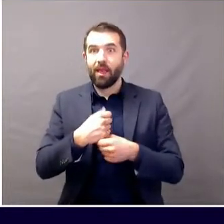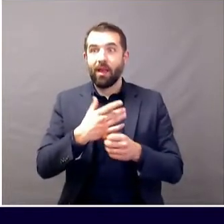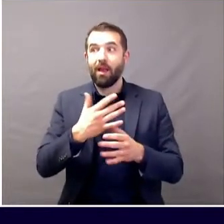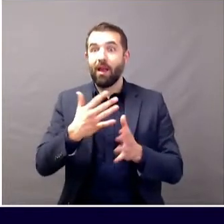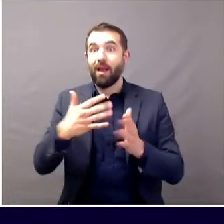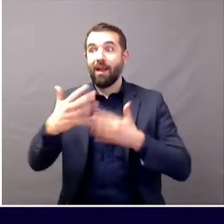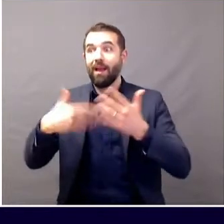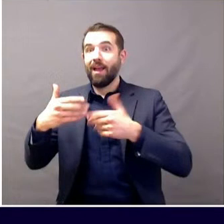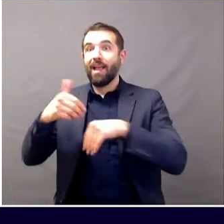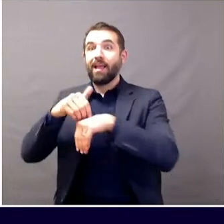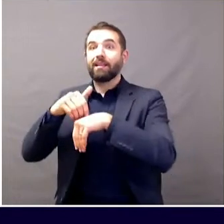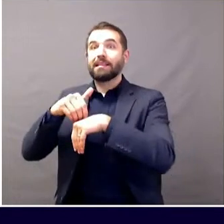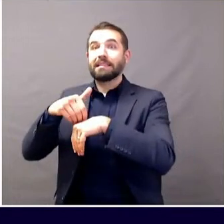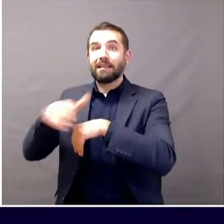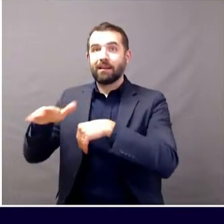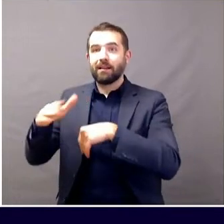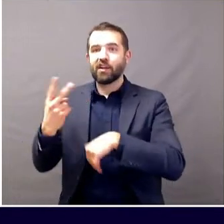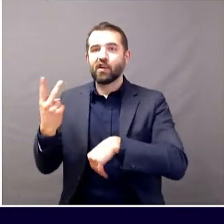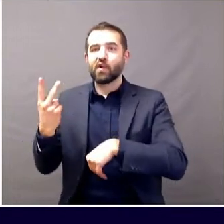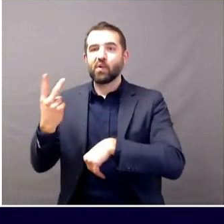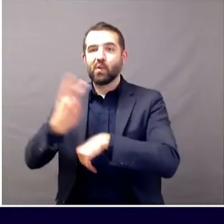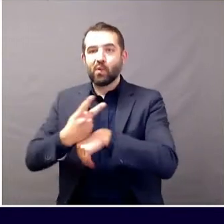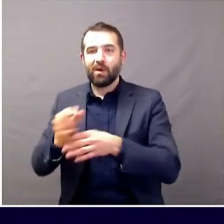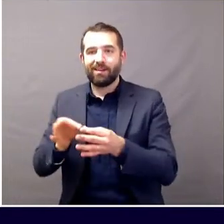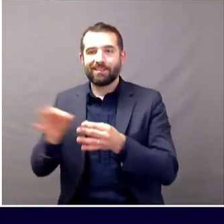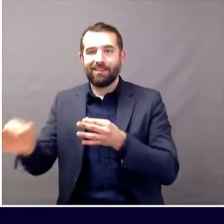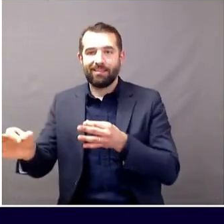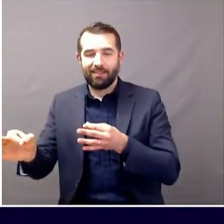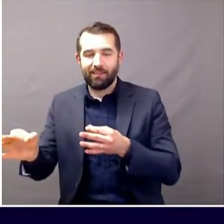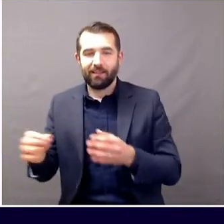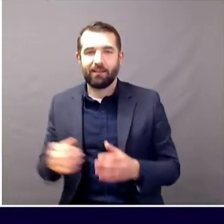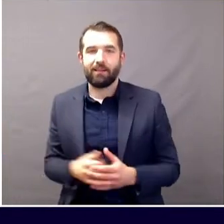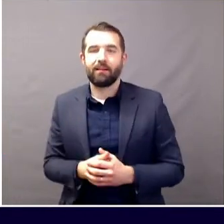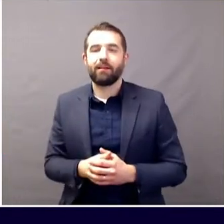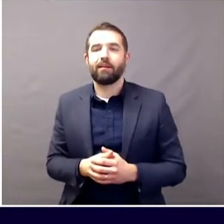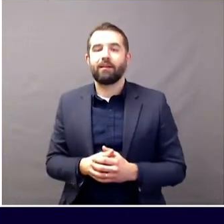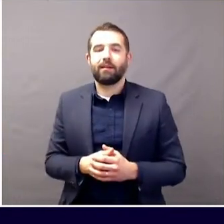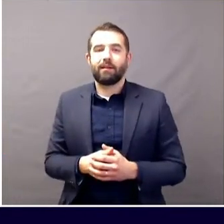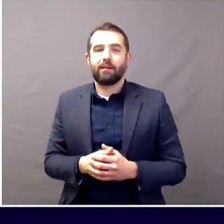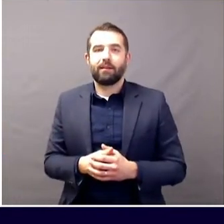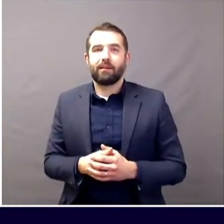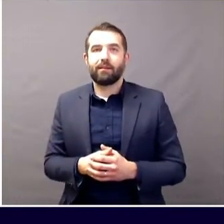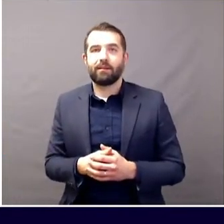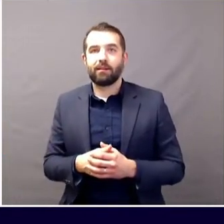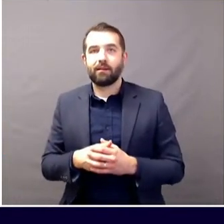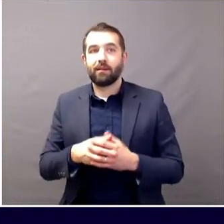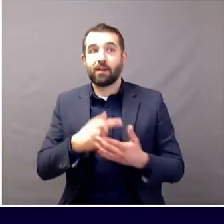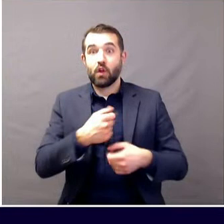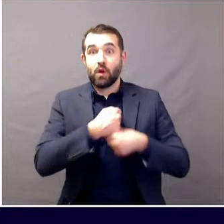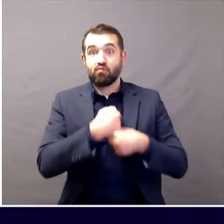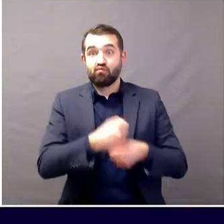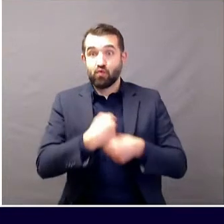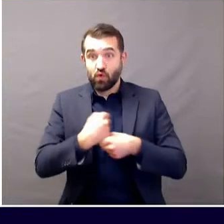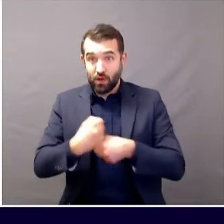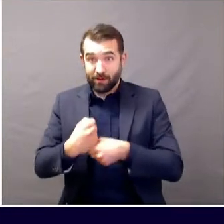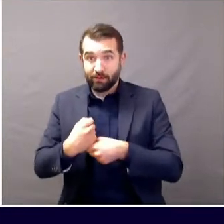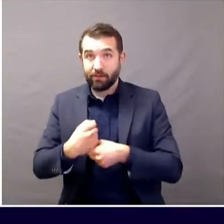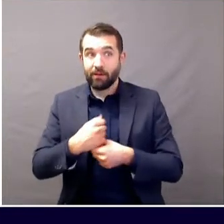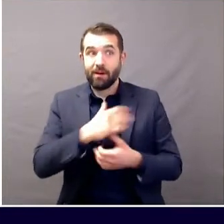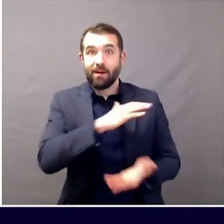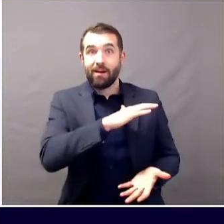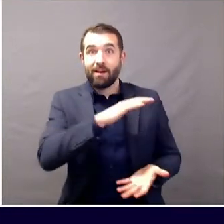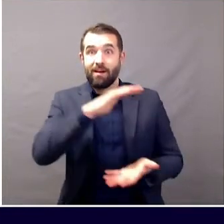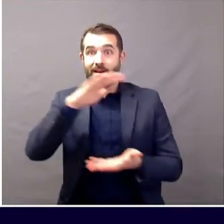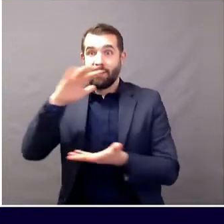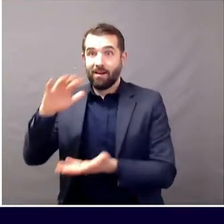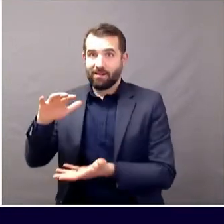on the Operation Warp Speed side. Basically, just because a vaccine had come off the production line didn't mean it was ready to be put